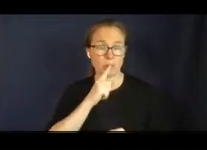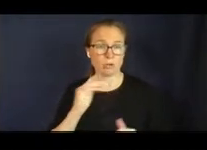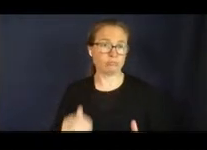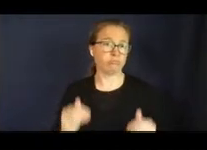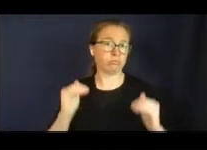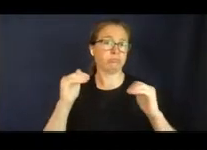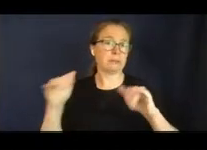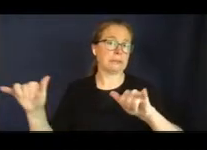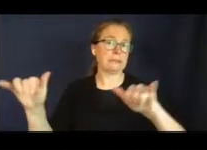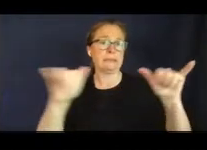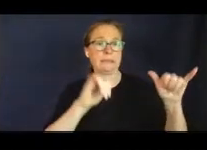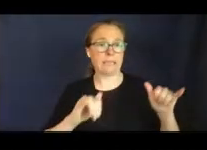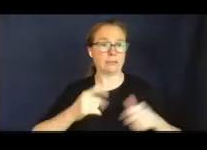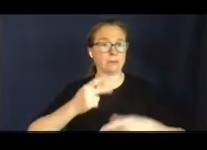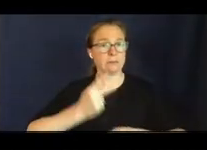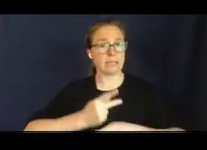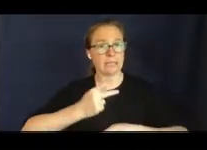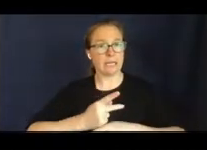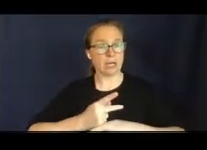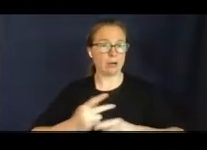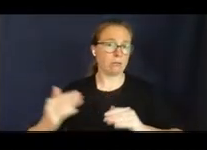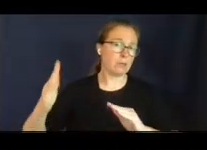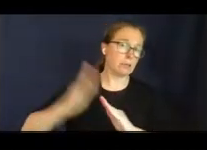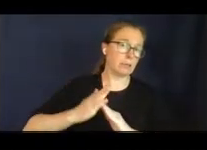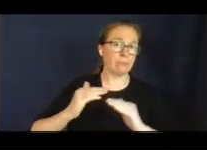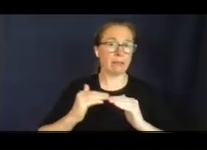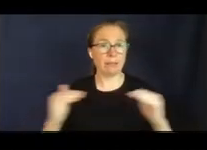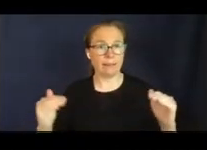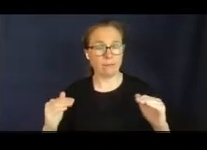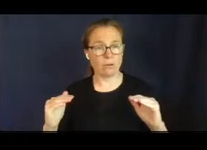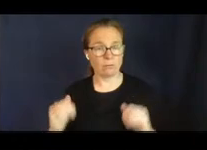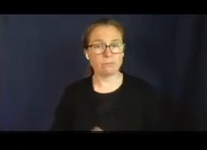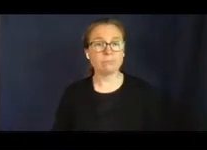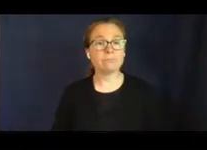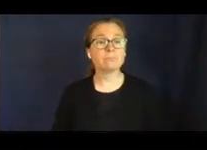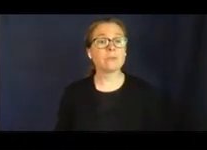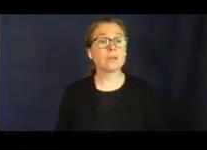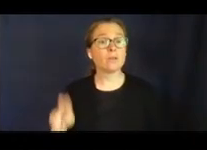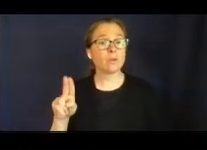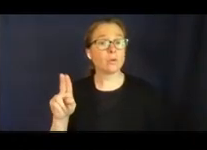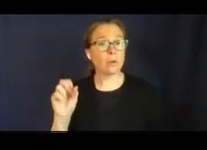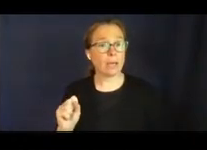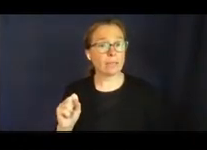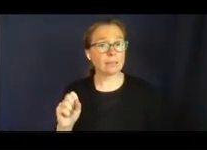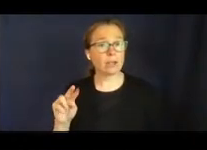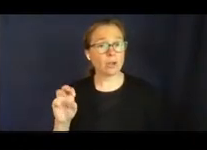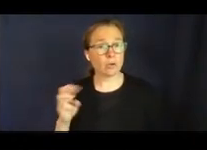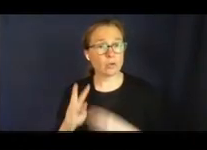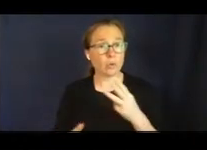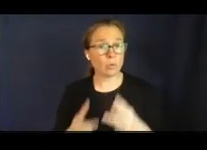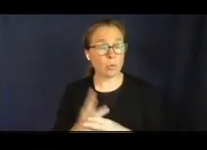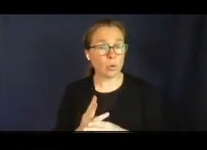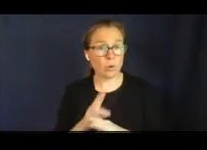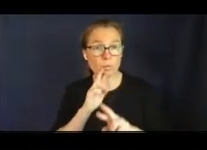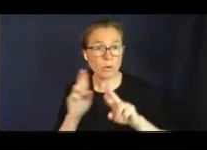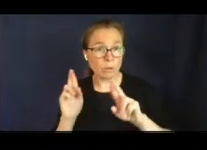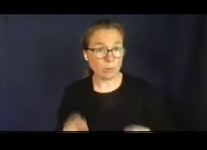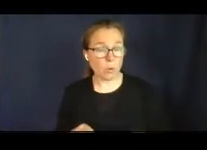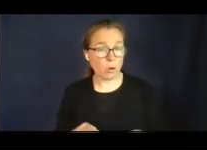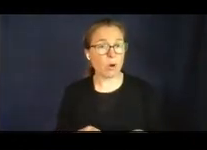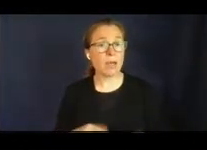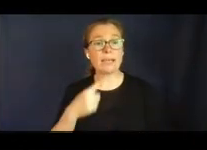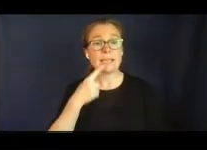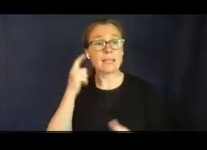and staff safety. In other news, U.S. News and World Reports ranked OHSU Dornbecker as one of the